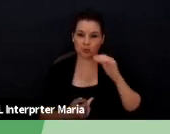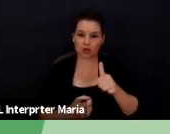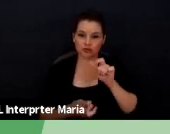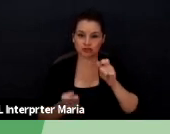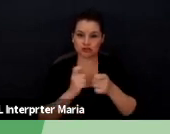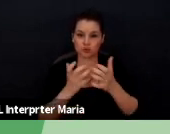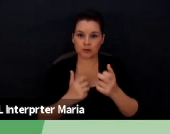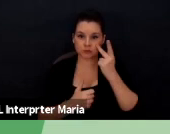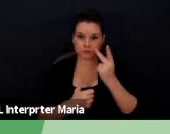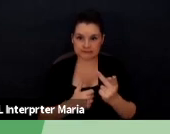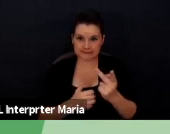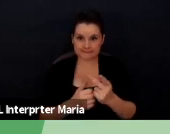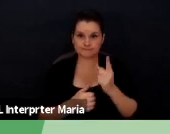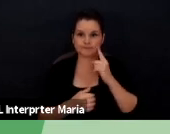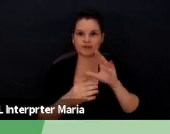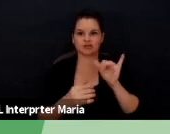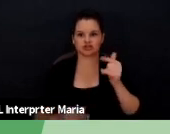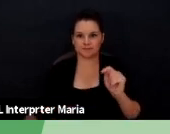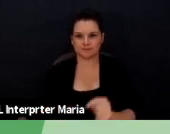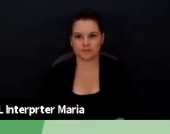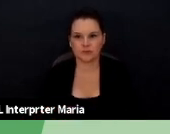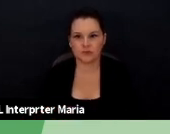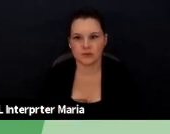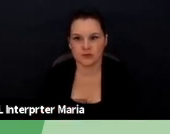like to see in the chat.